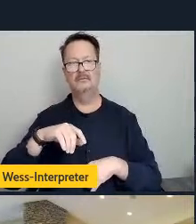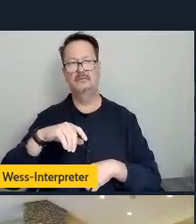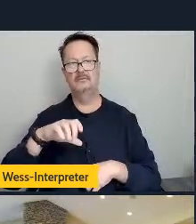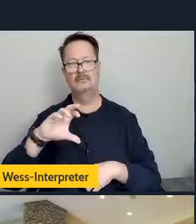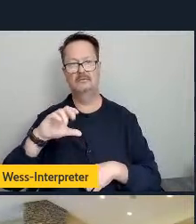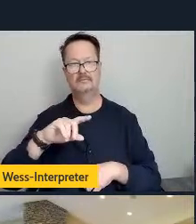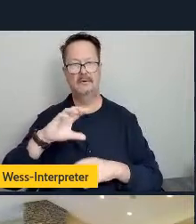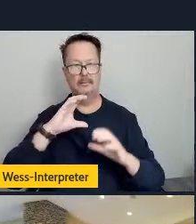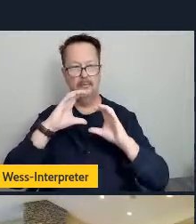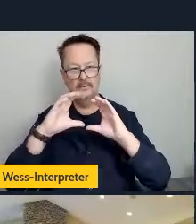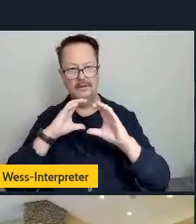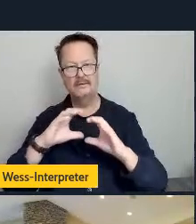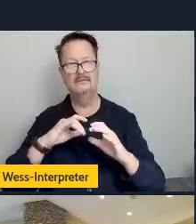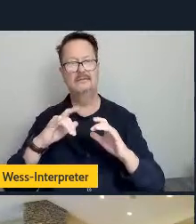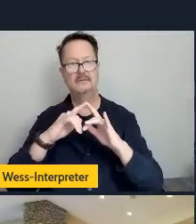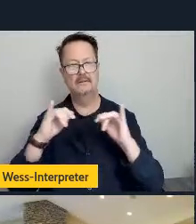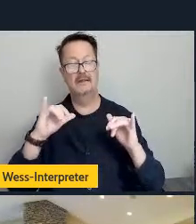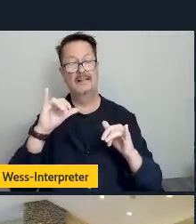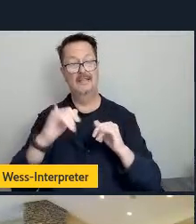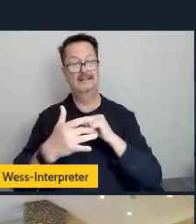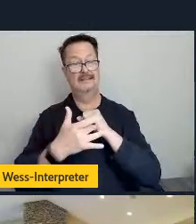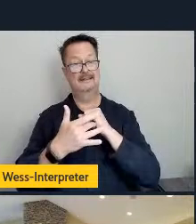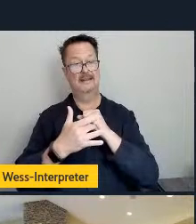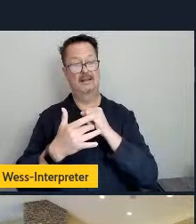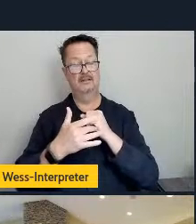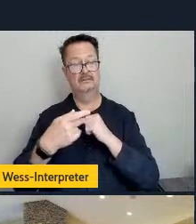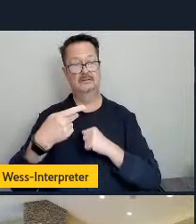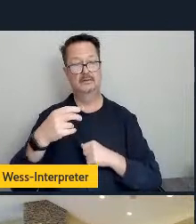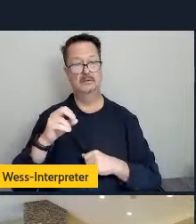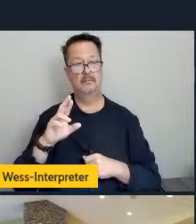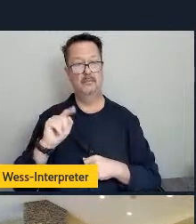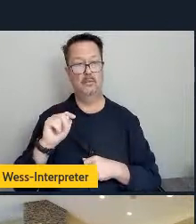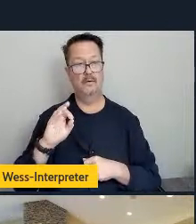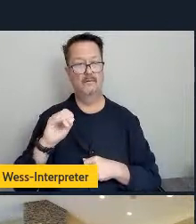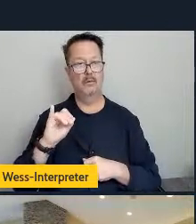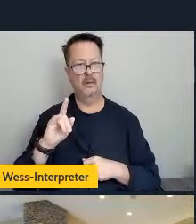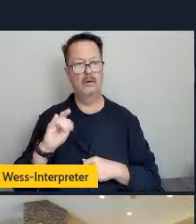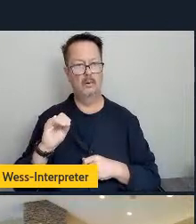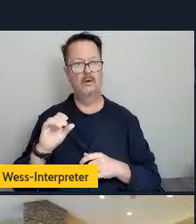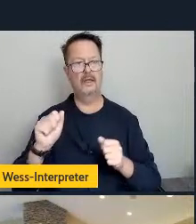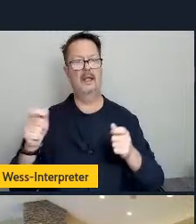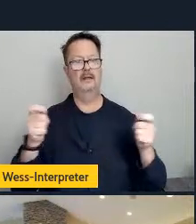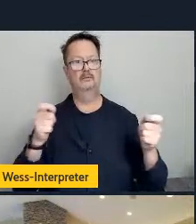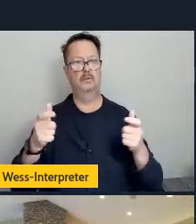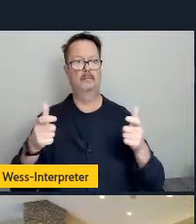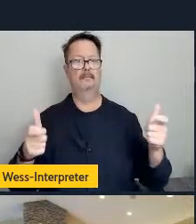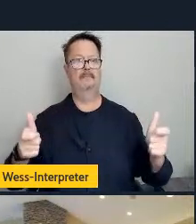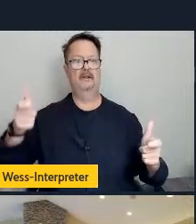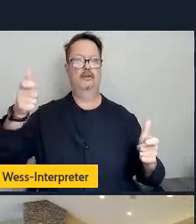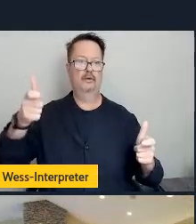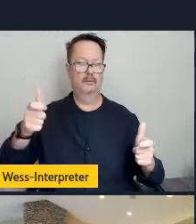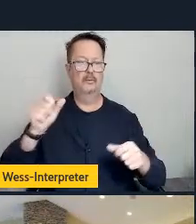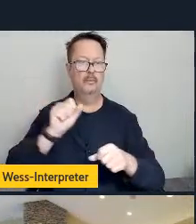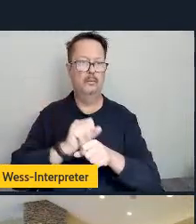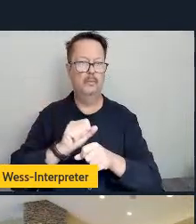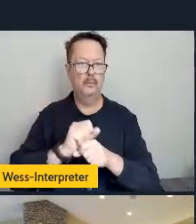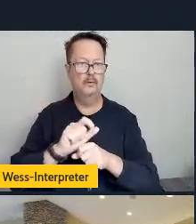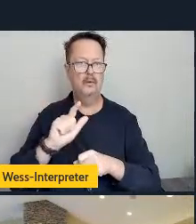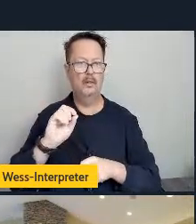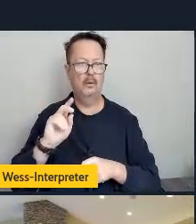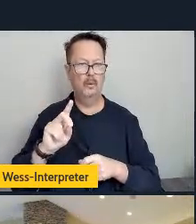technology portfolio is a bigger set of workloads that business needs to build to do what they need to